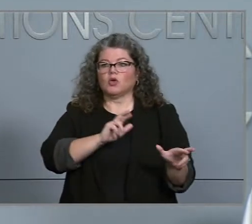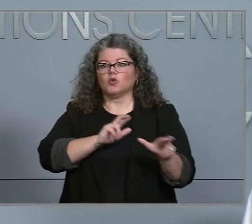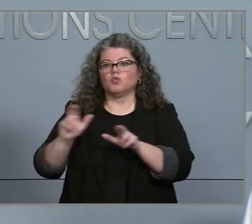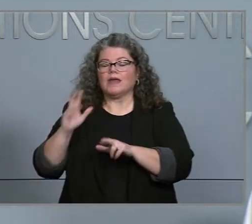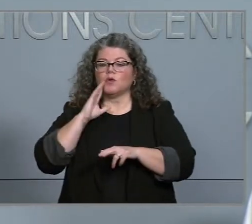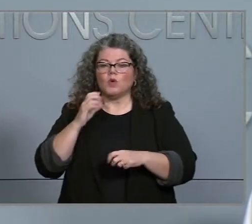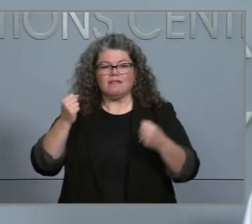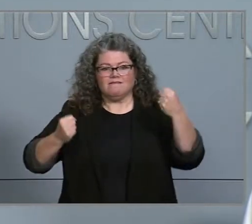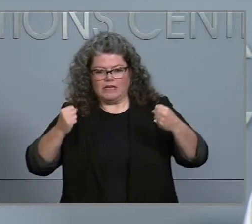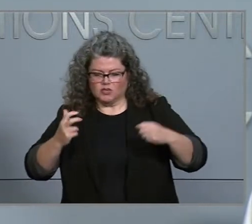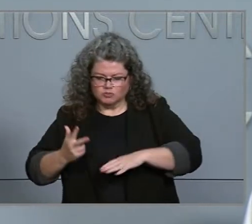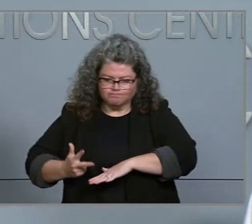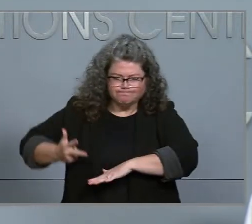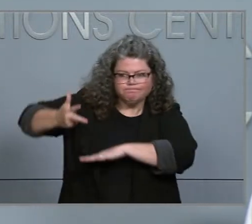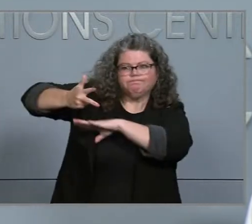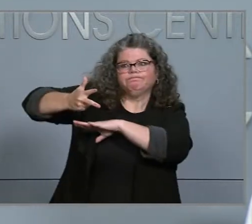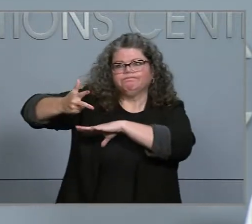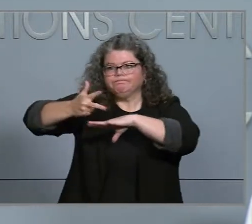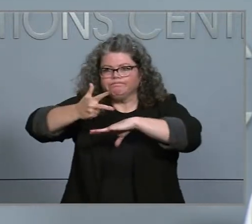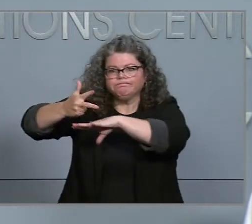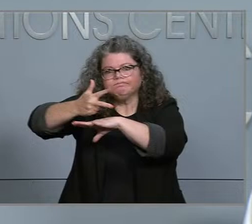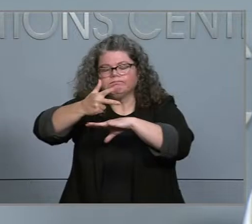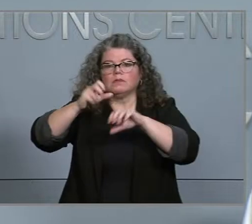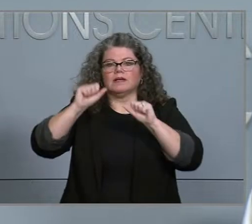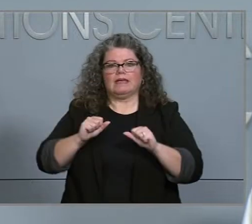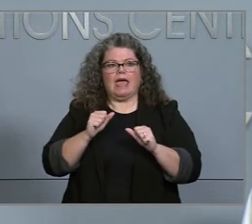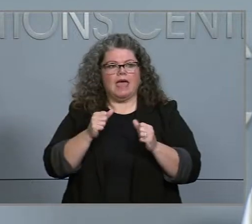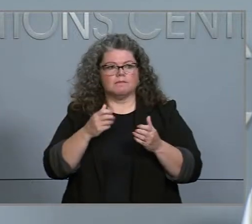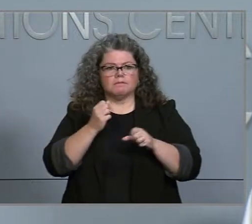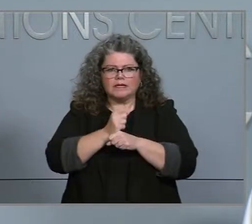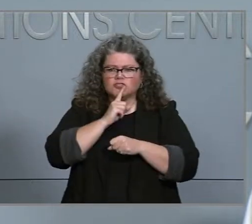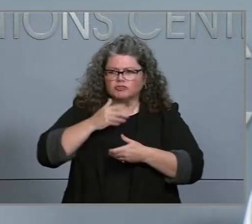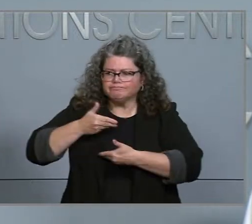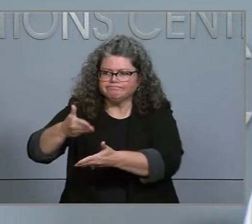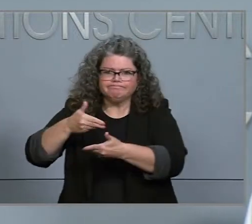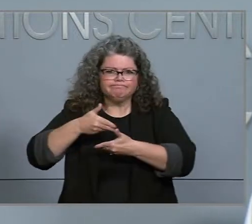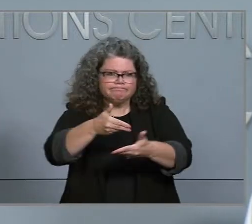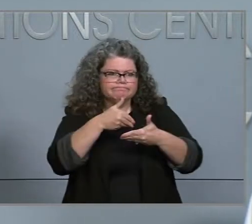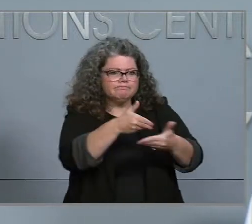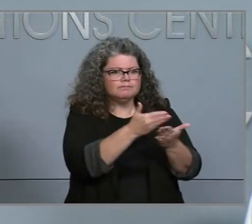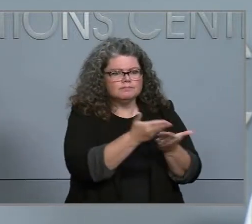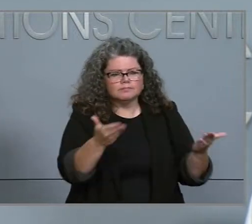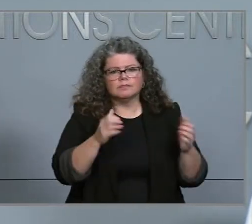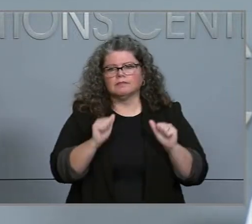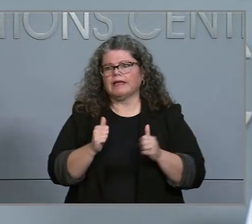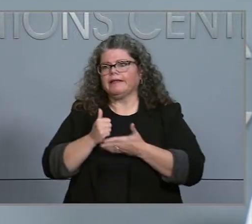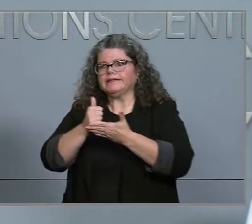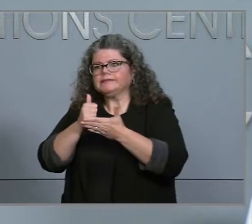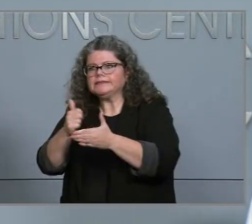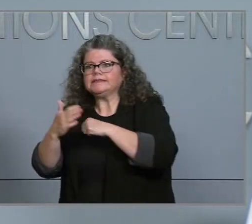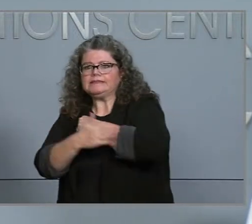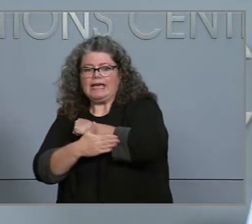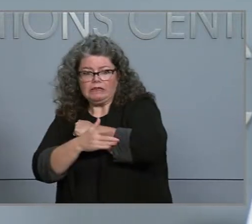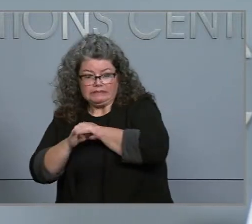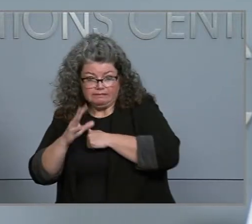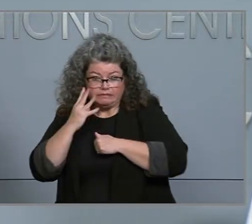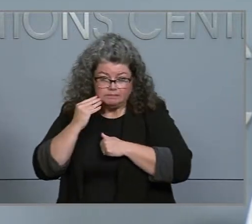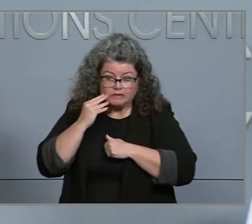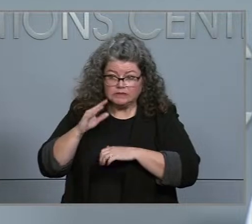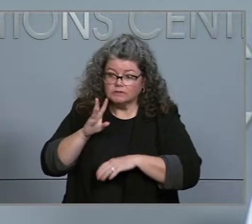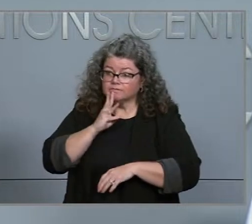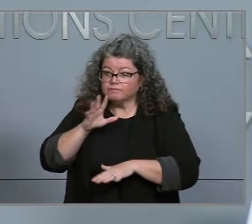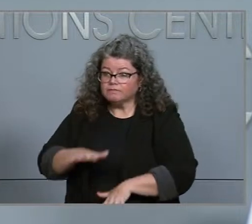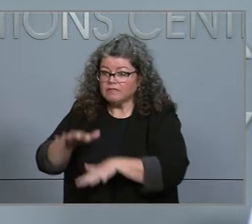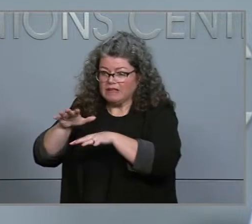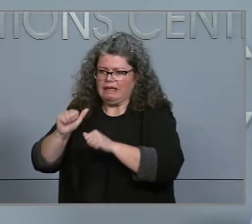to support both the movement of commodities and personnel across the state and are prepared to assist the counties and areas that experience flooding. The